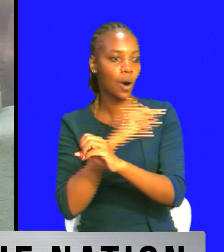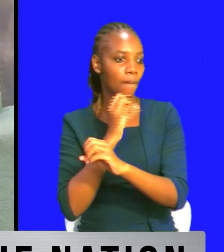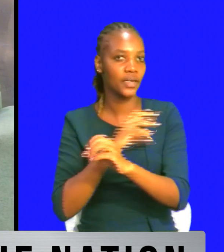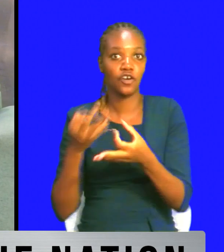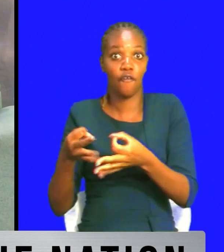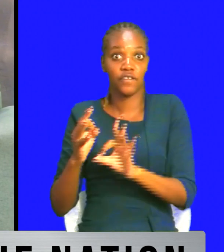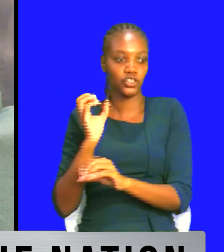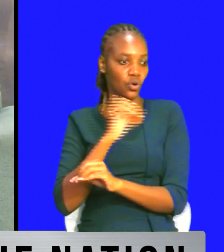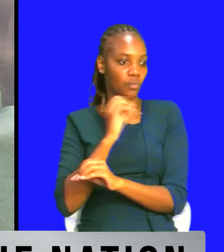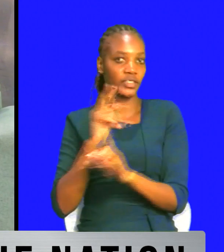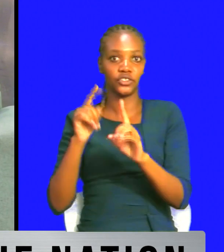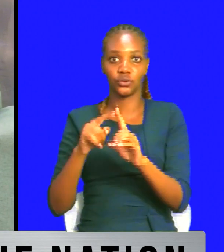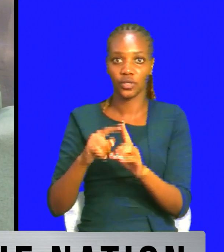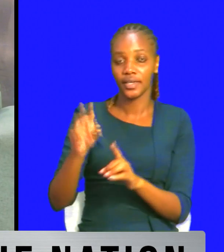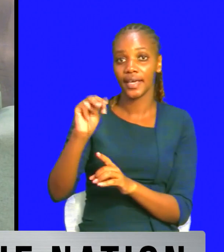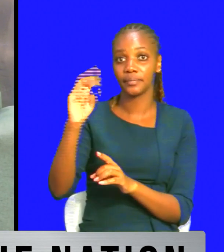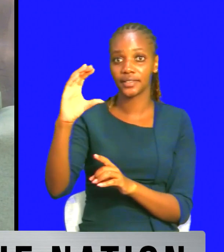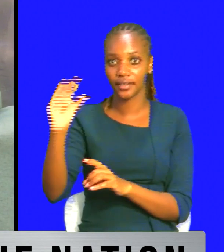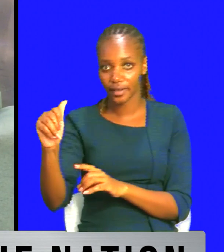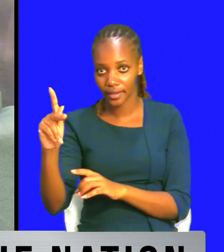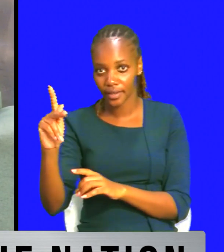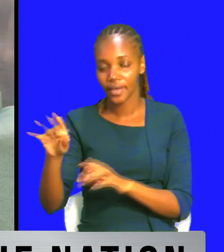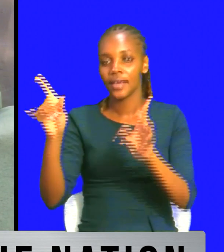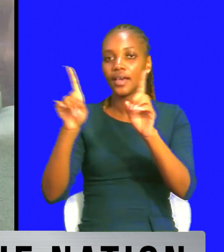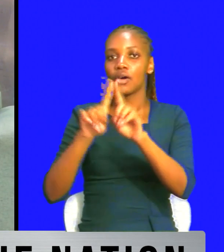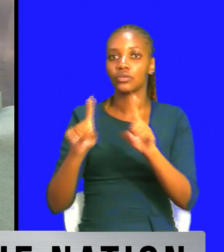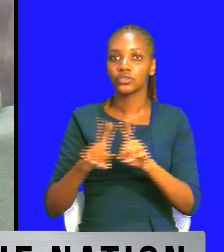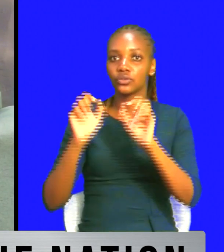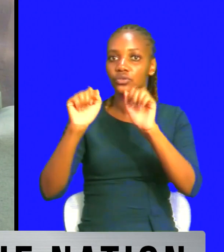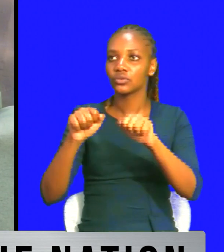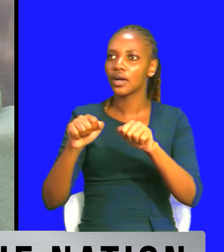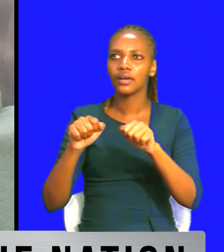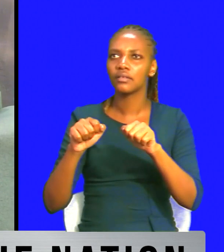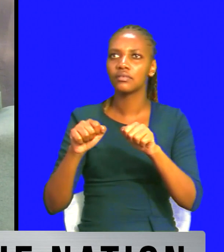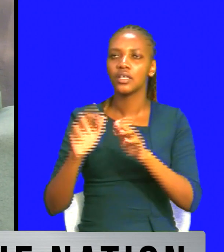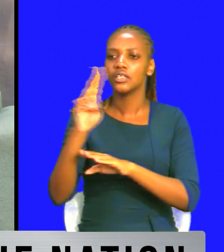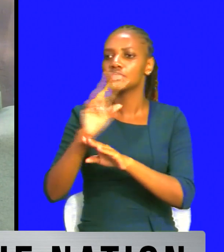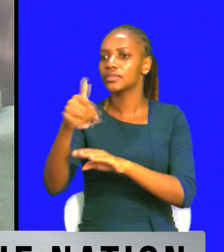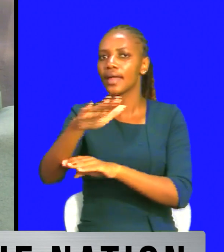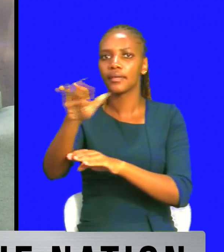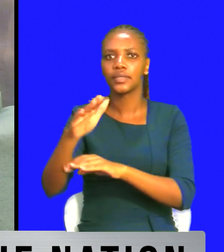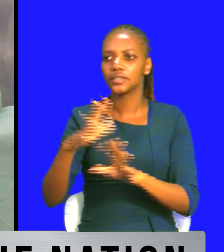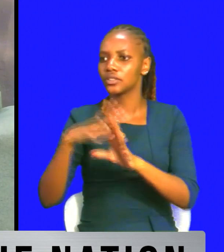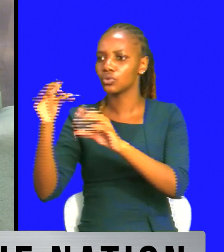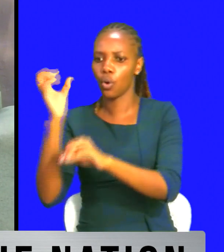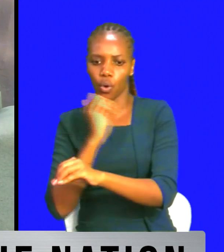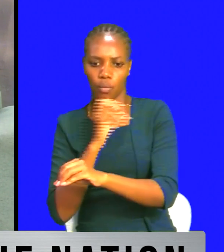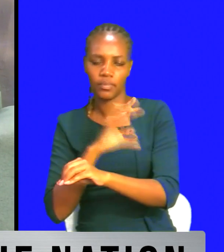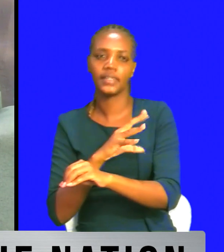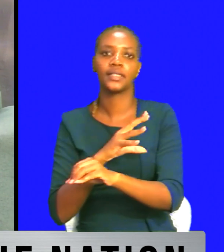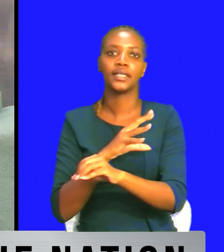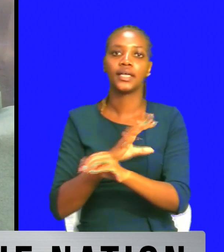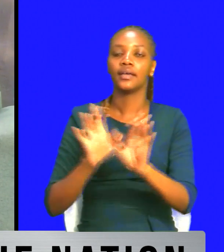to the media association. Media council is there, and there are so many other places that you can complain. The writers